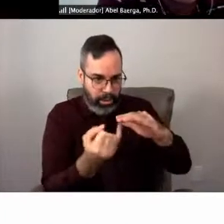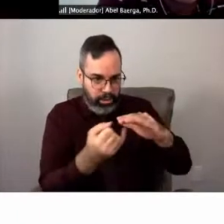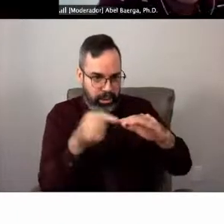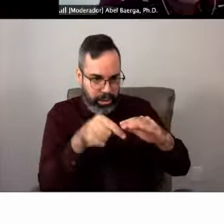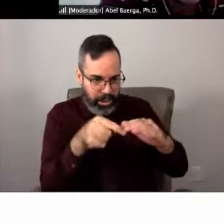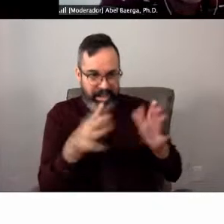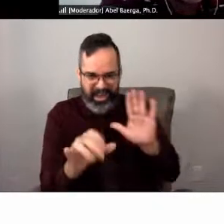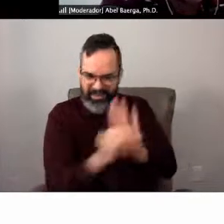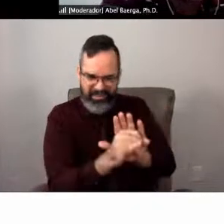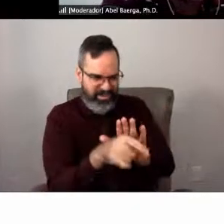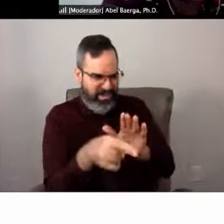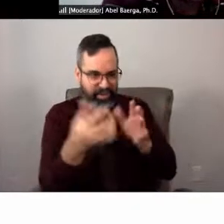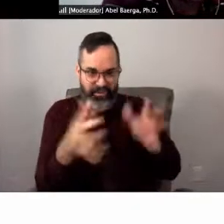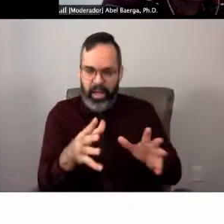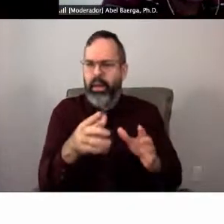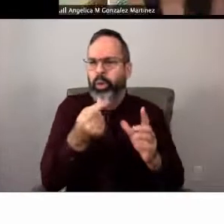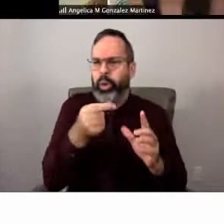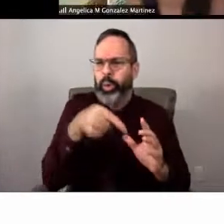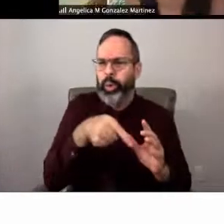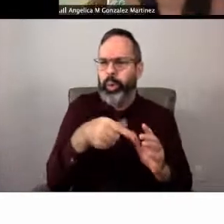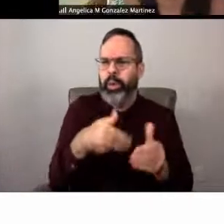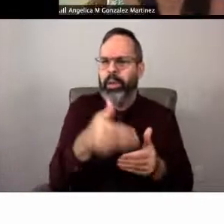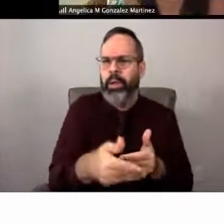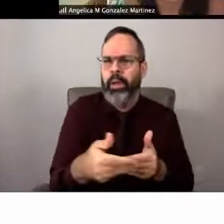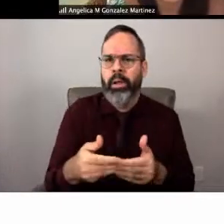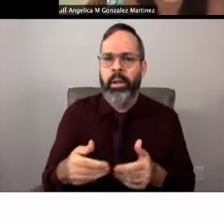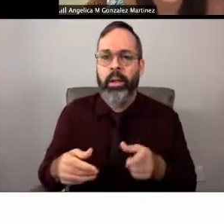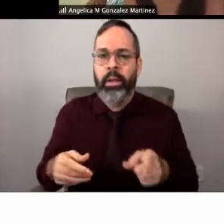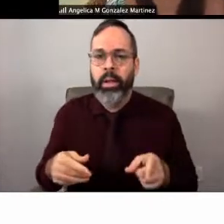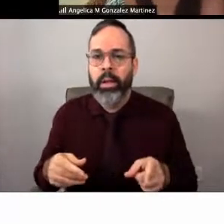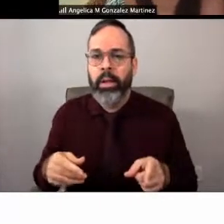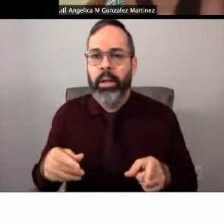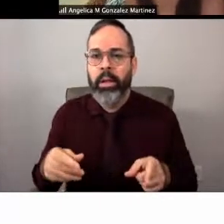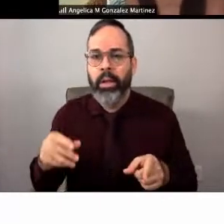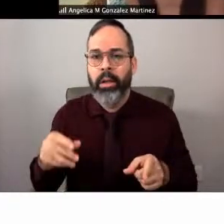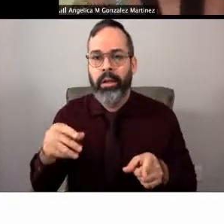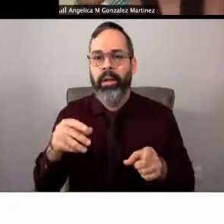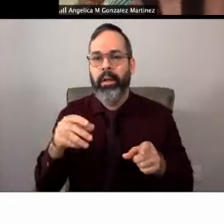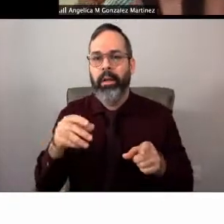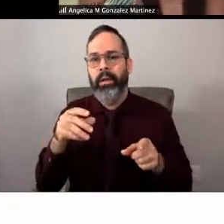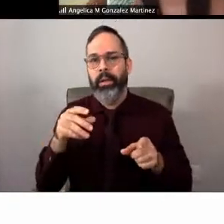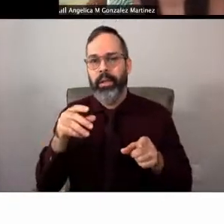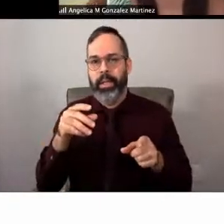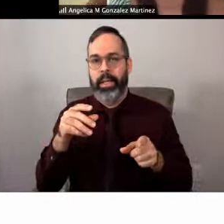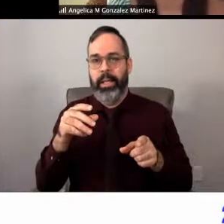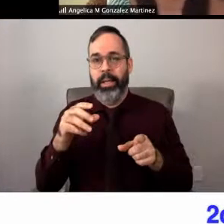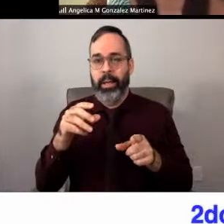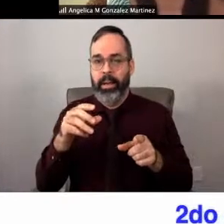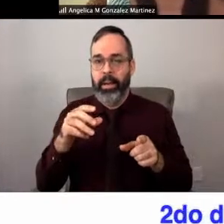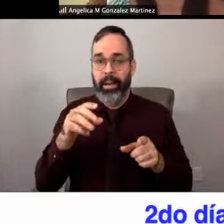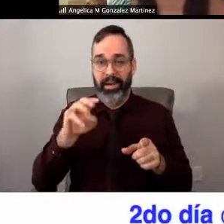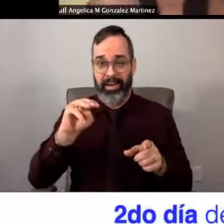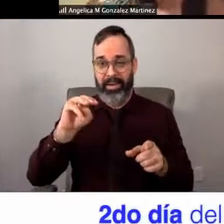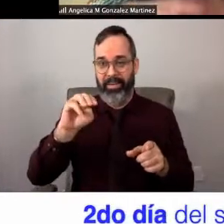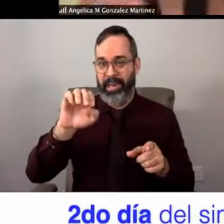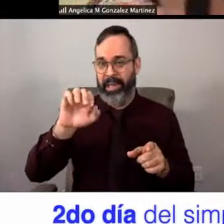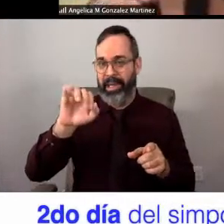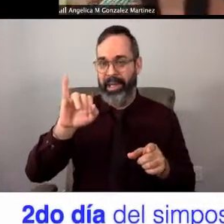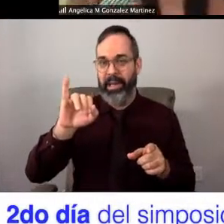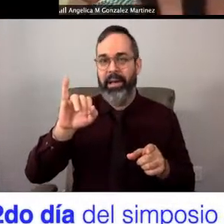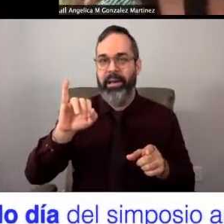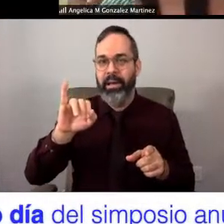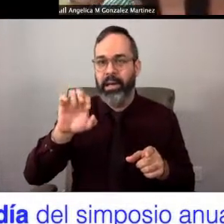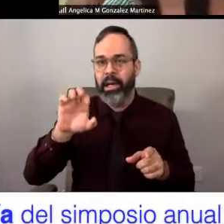identified? Is to make characterization morphological with microscopic stem to determine the